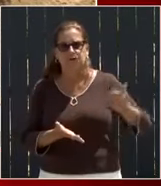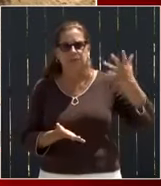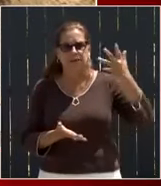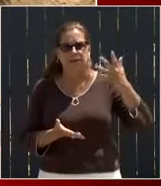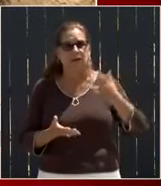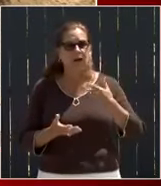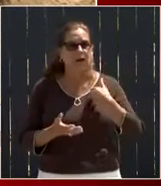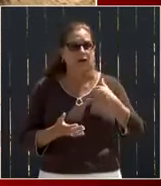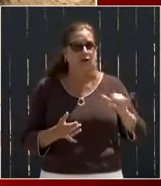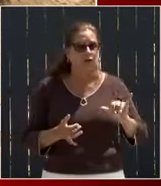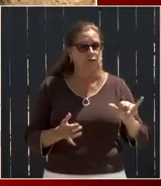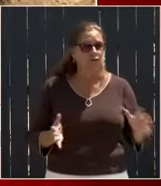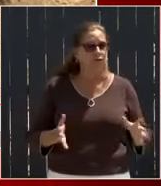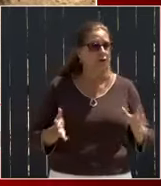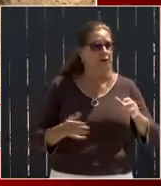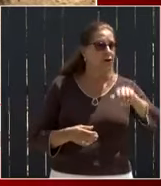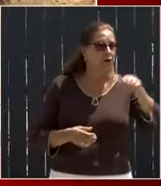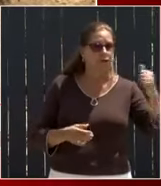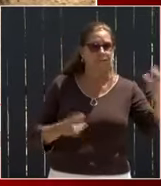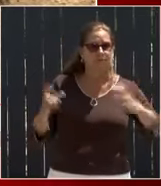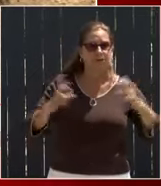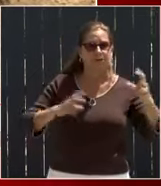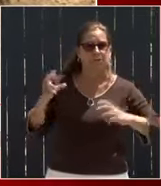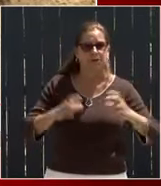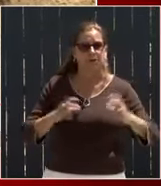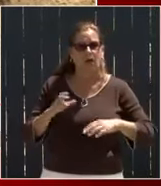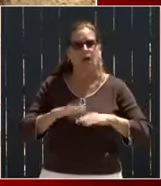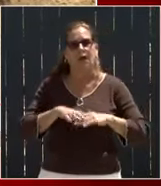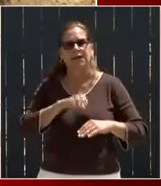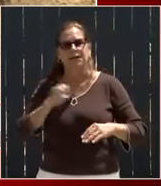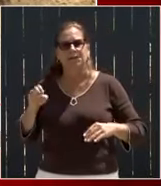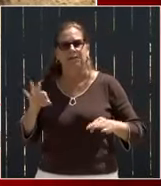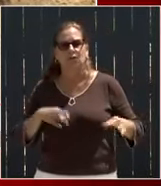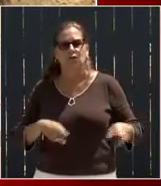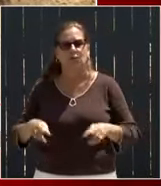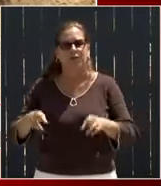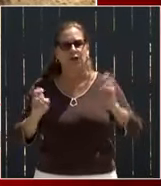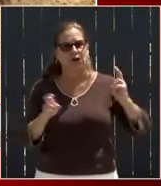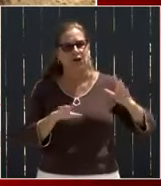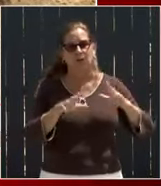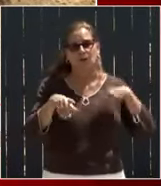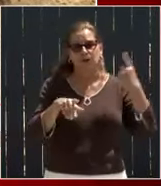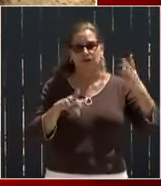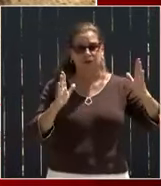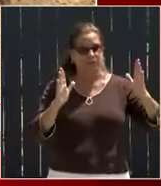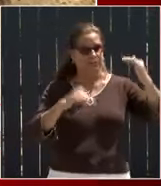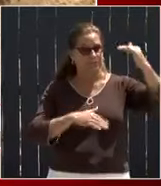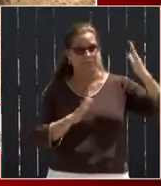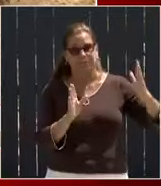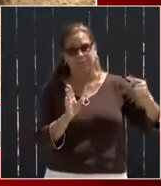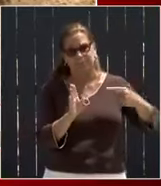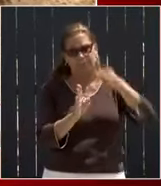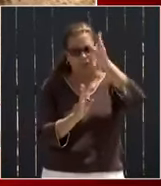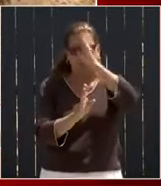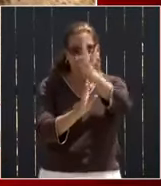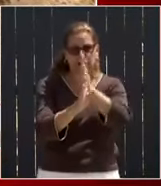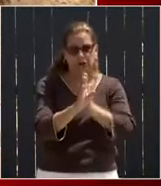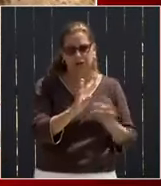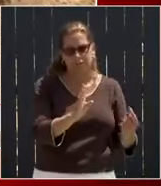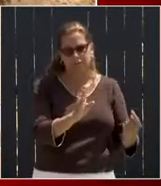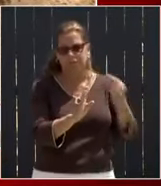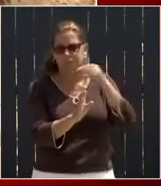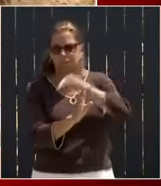of the river. And just also, during COVID, one of the data stats that became very apparent was not